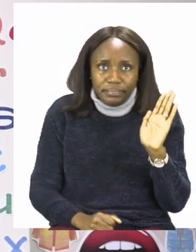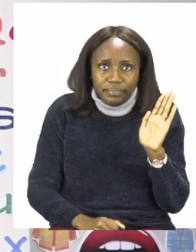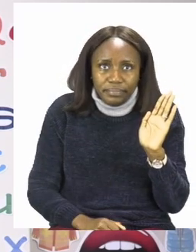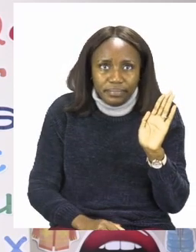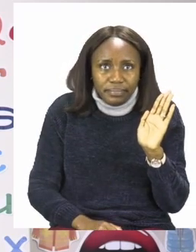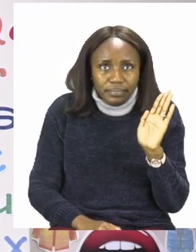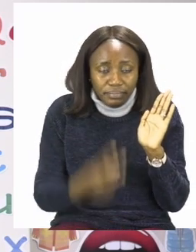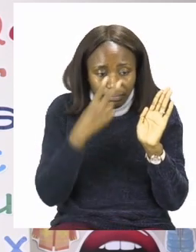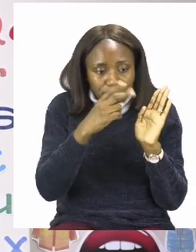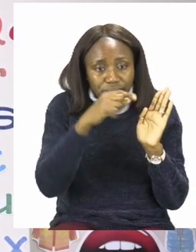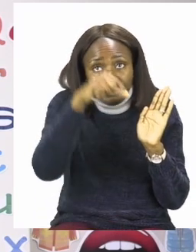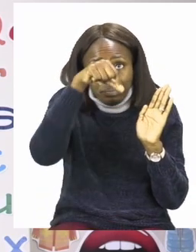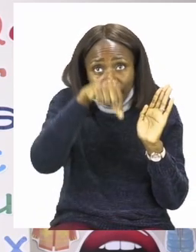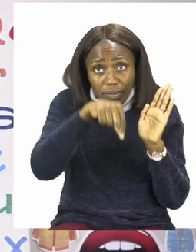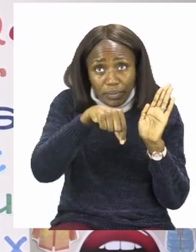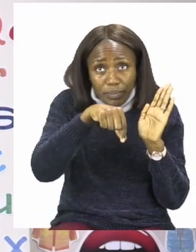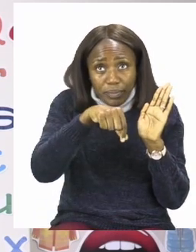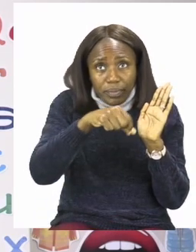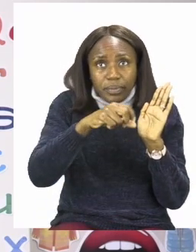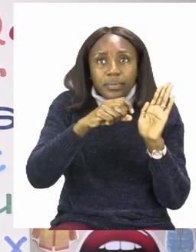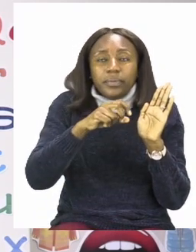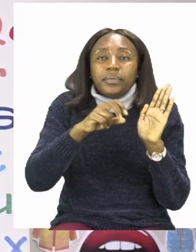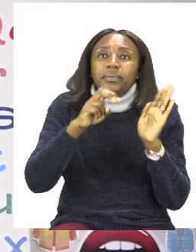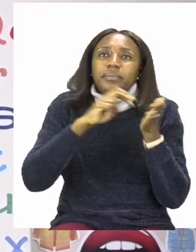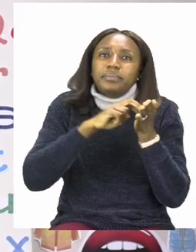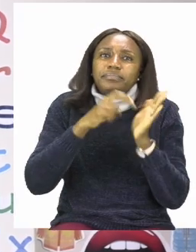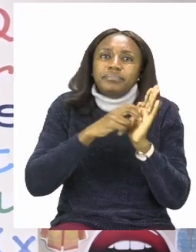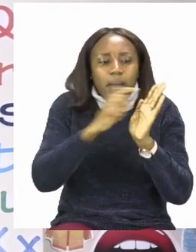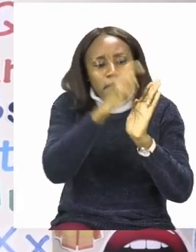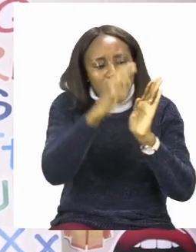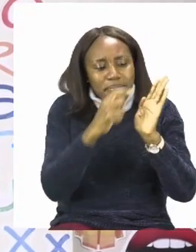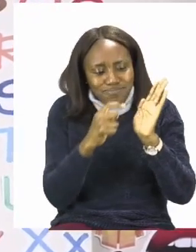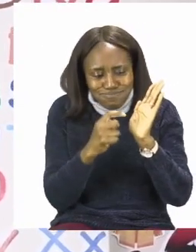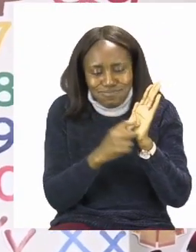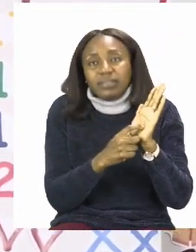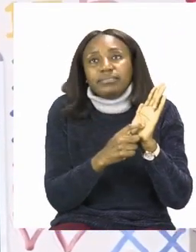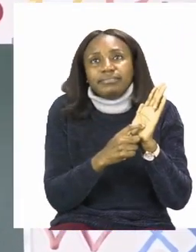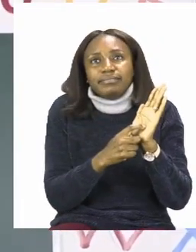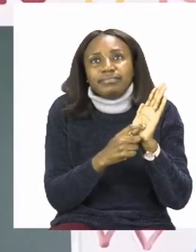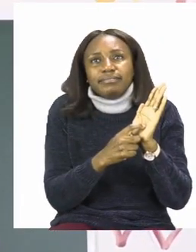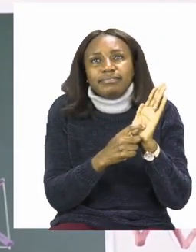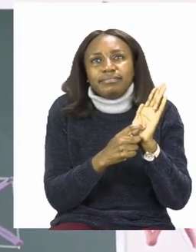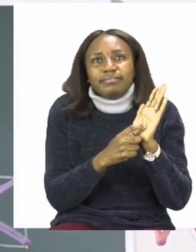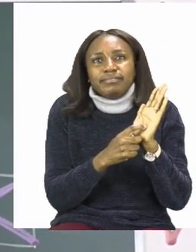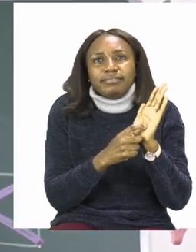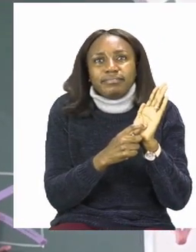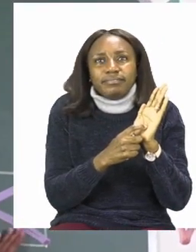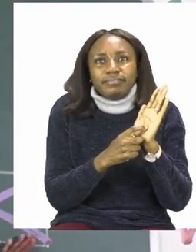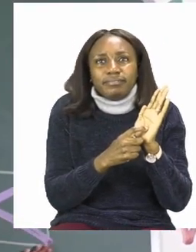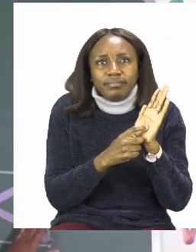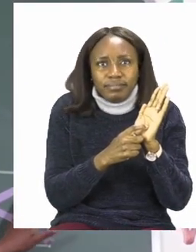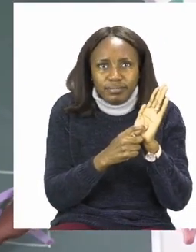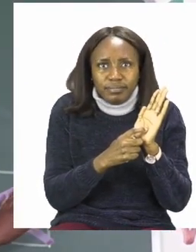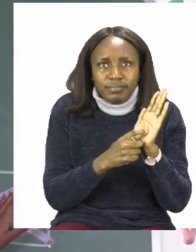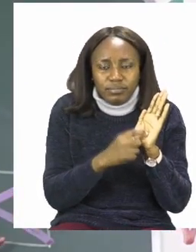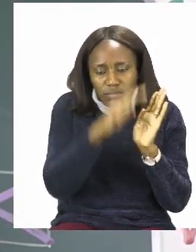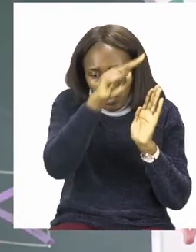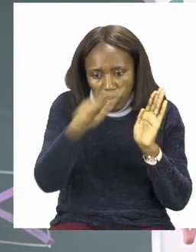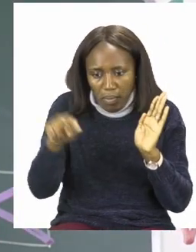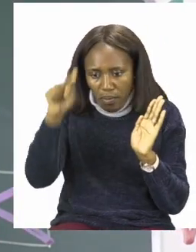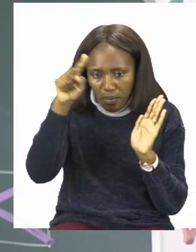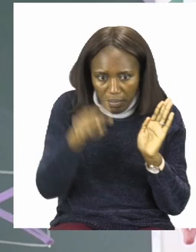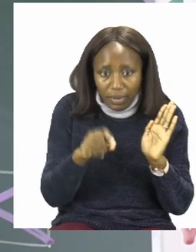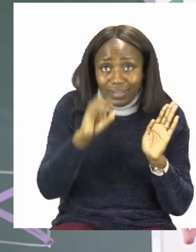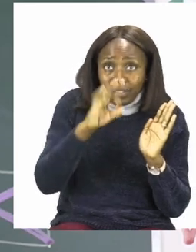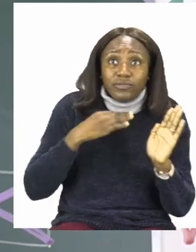if you see a qu with the box next to it, you are going to put a cross if